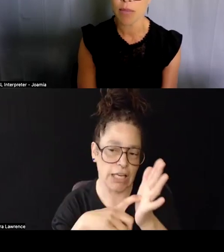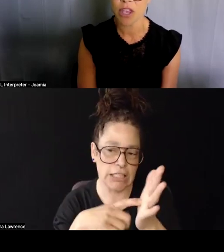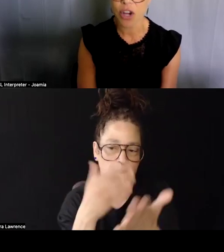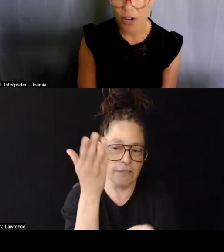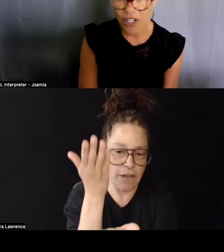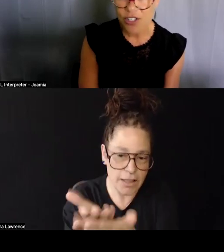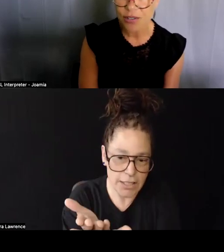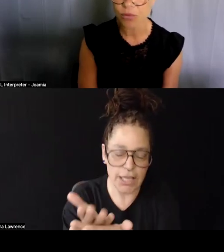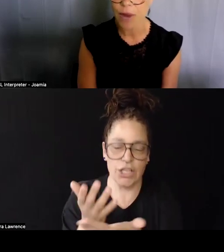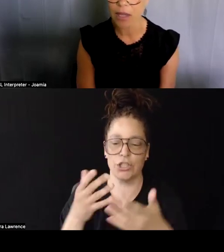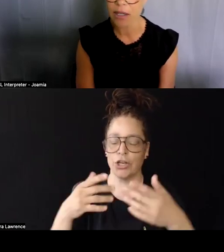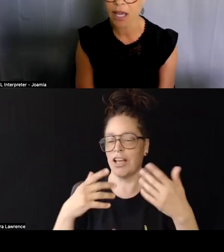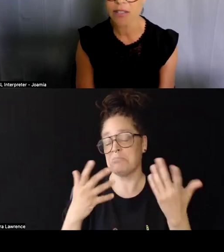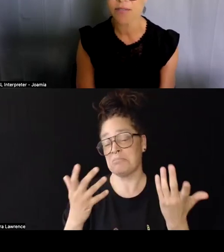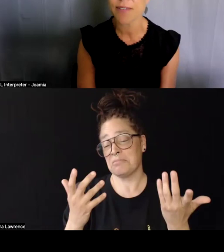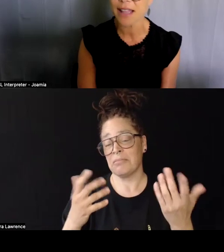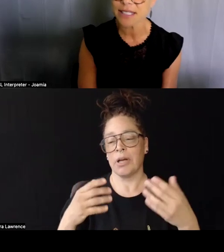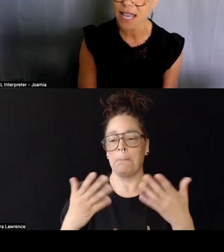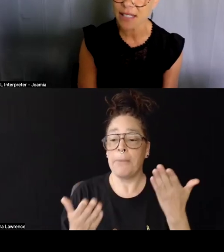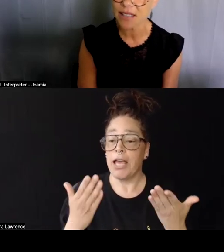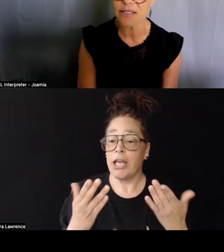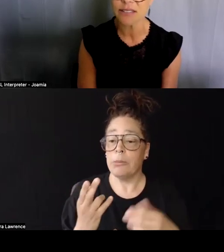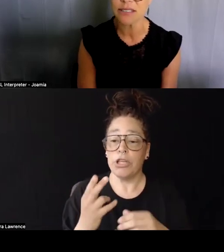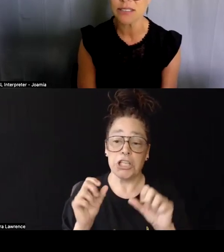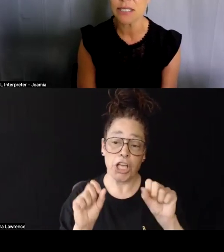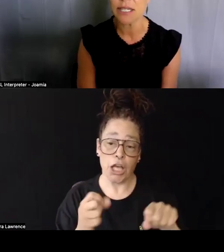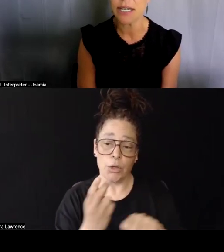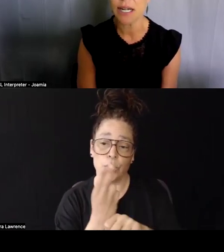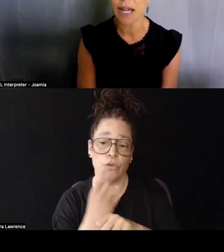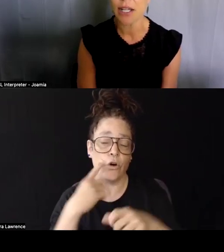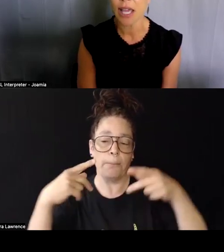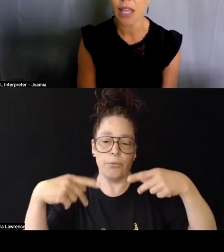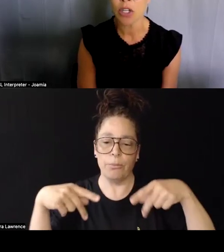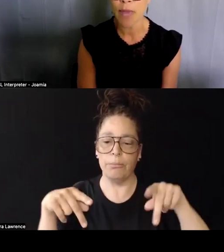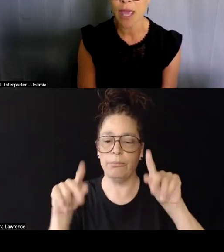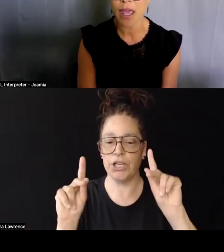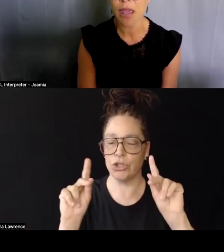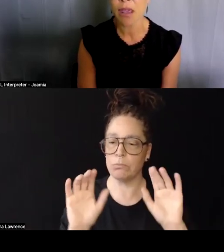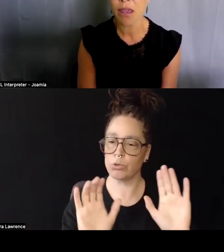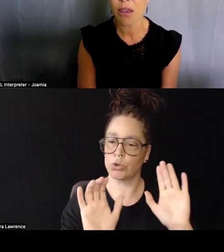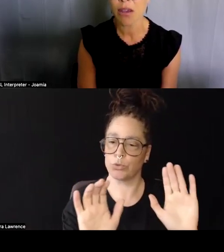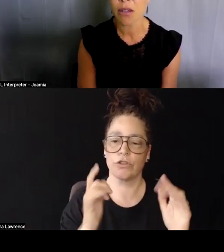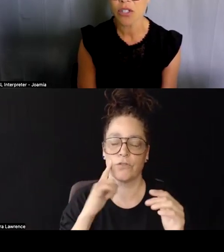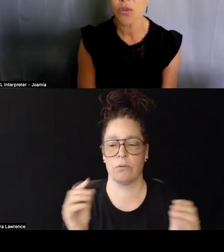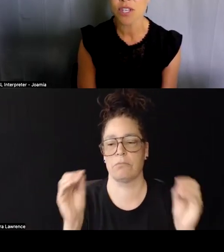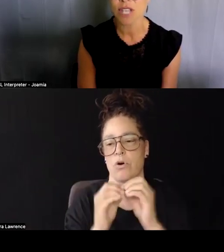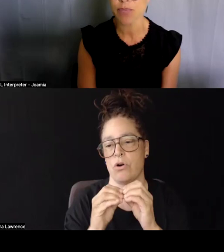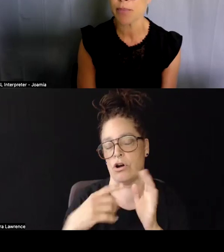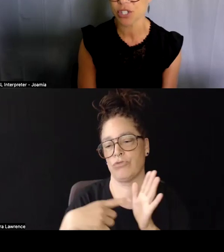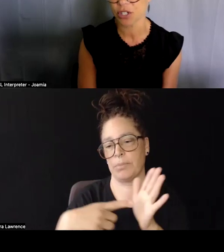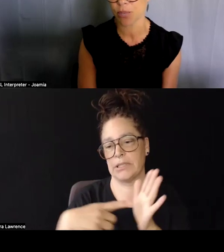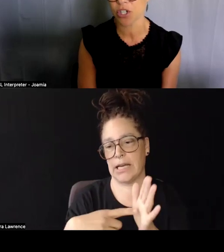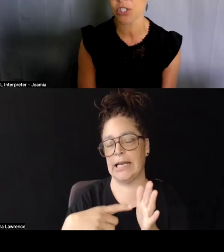You may be encouraged, recognized, validated, and you may use this